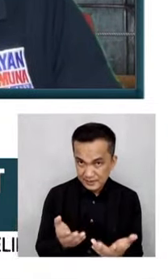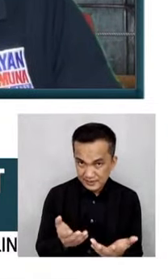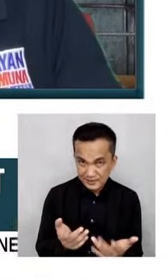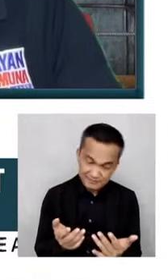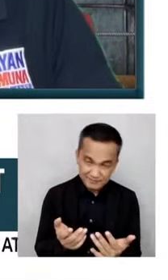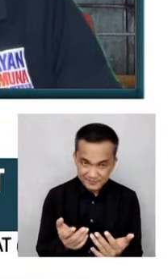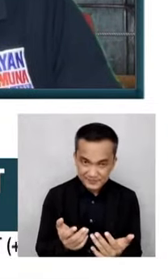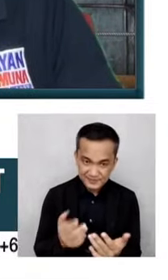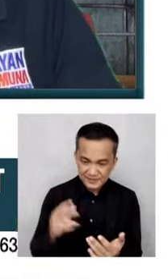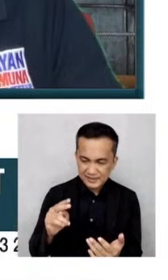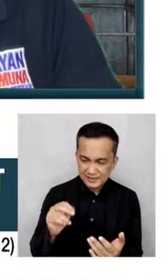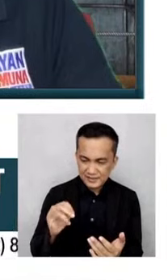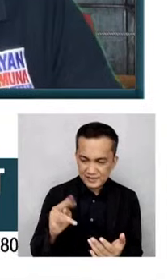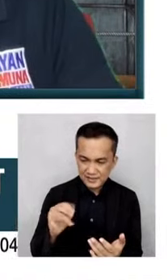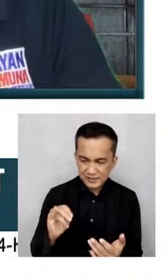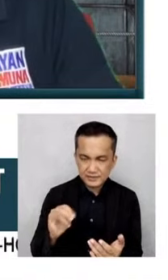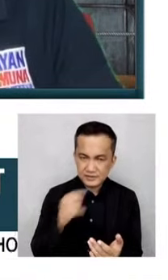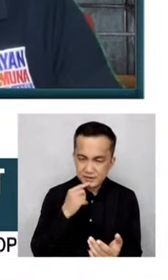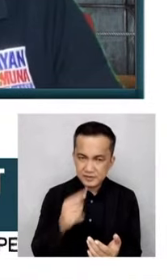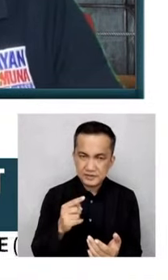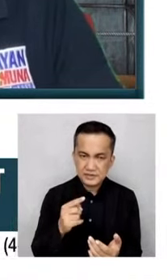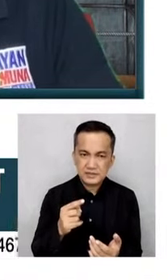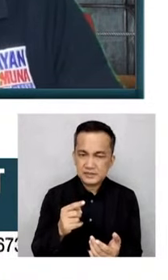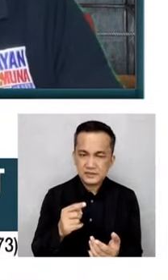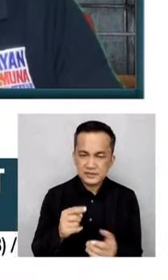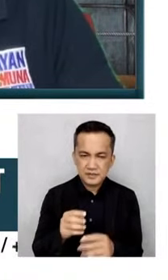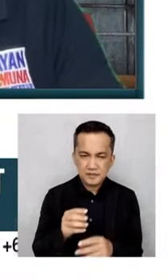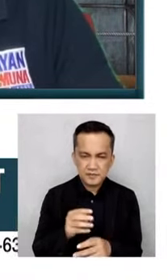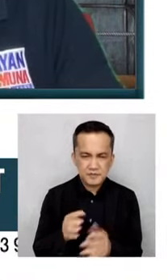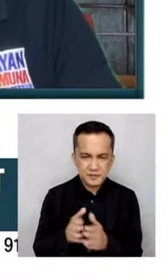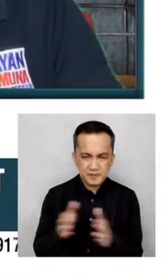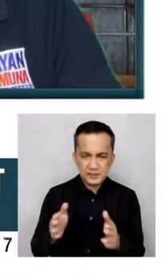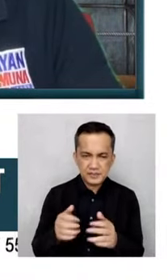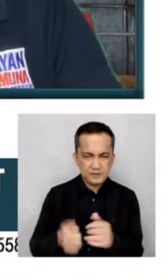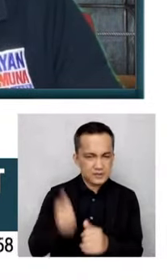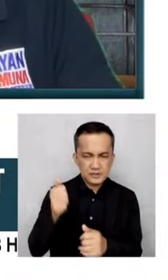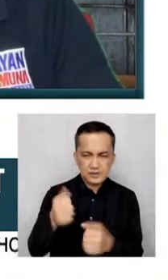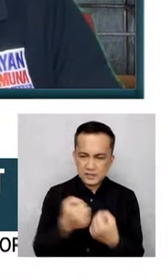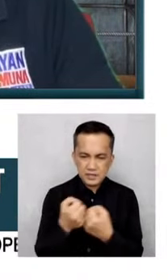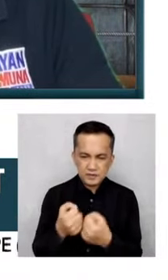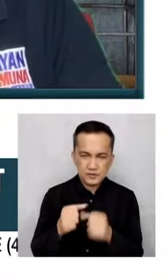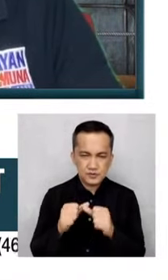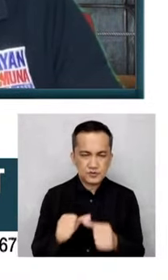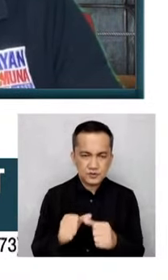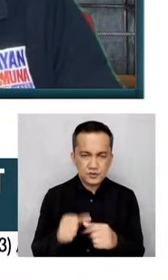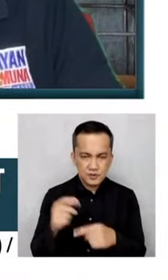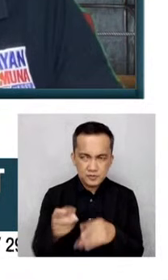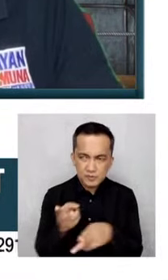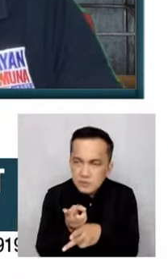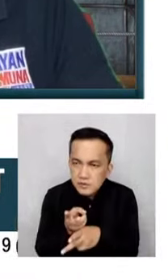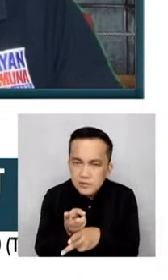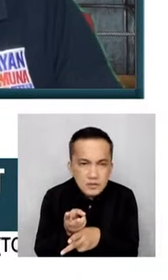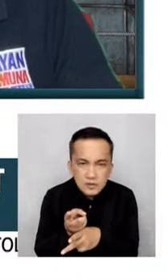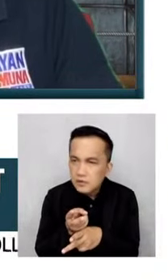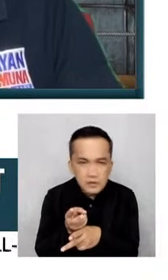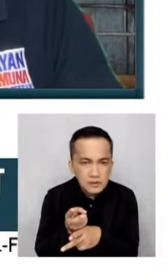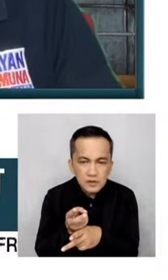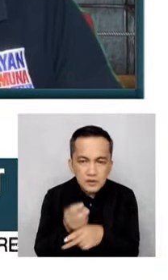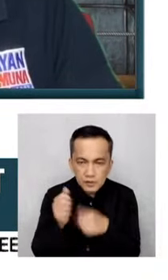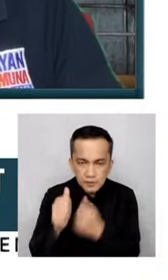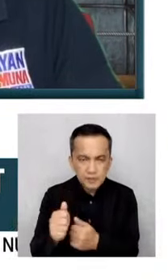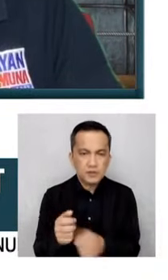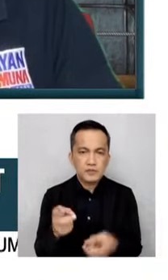Nery Colmenares said in the statement, it's a major victory, but the battle is not over. People are closely following this. People